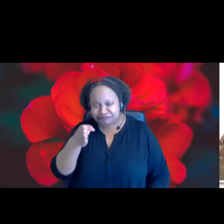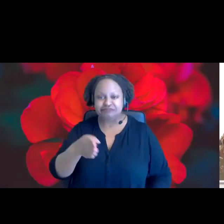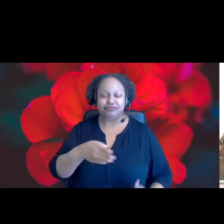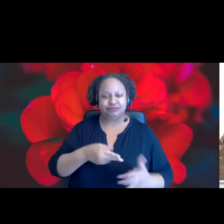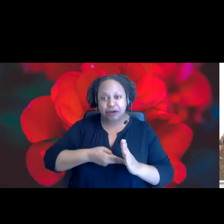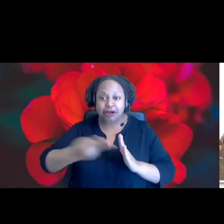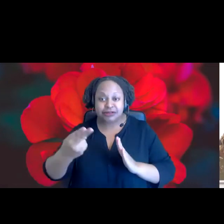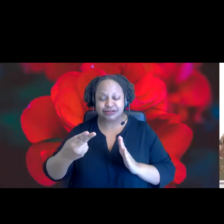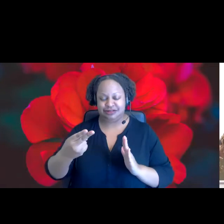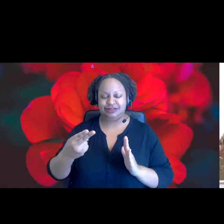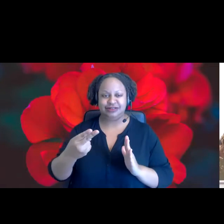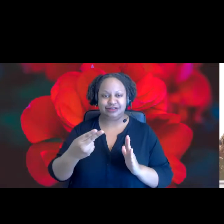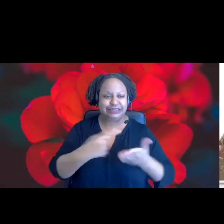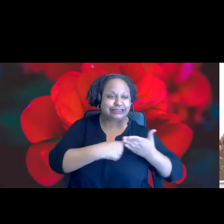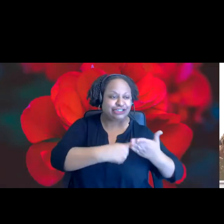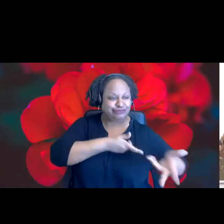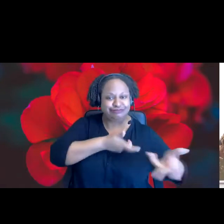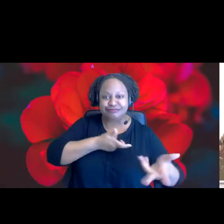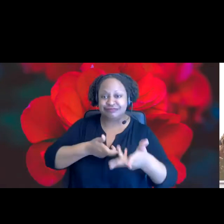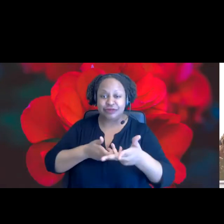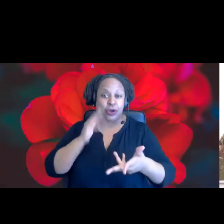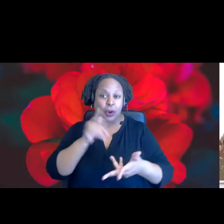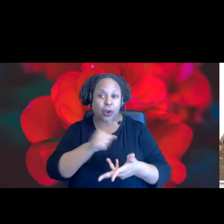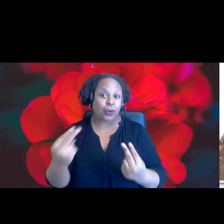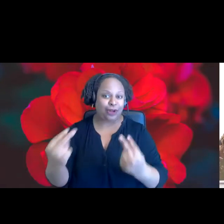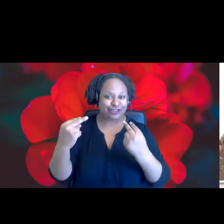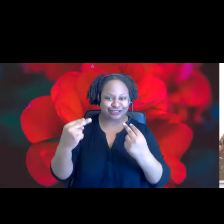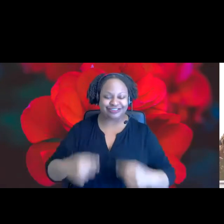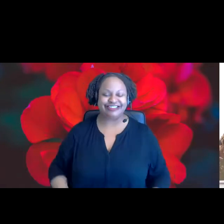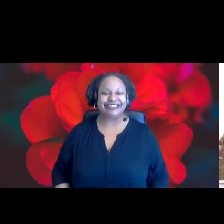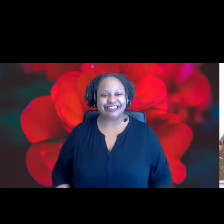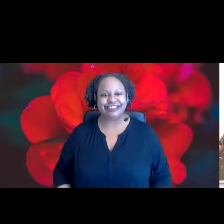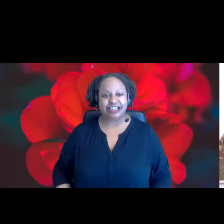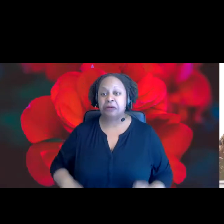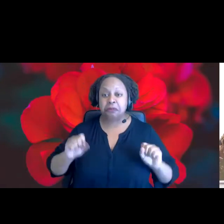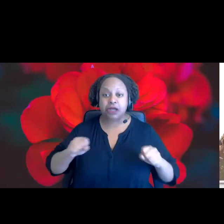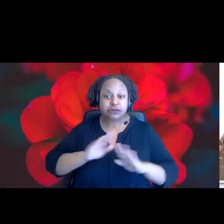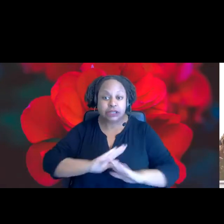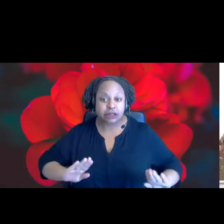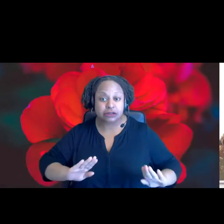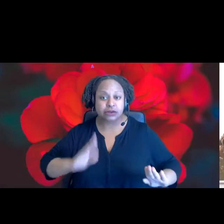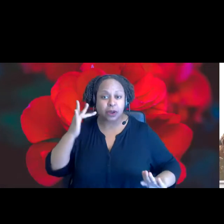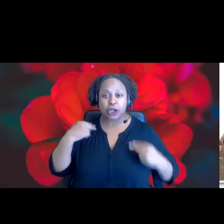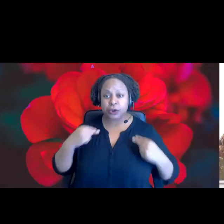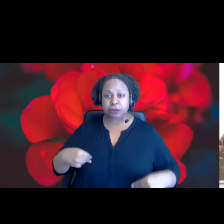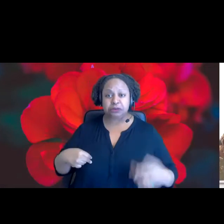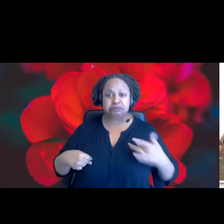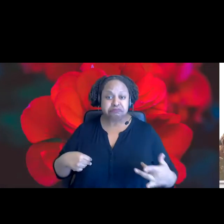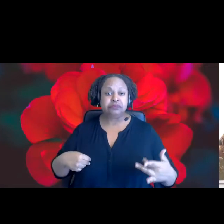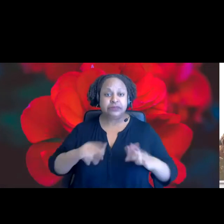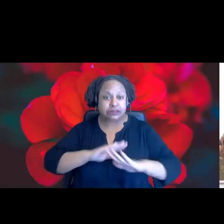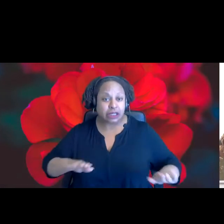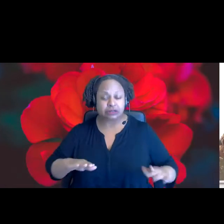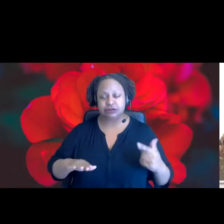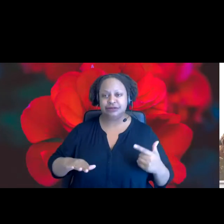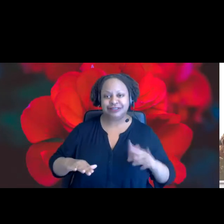as in this conversation as we can be, knowing that we're watched. And there can be silence. We're all human. And a huge